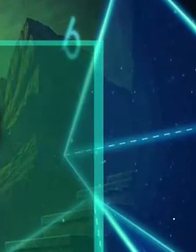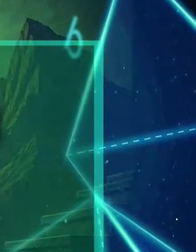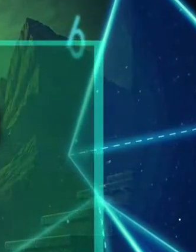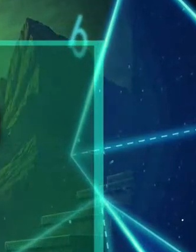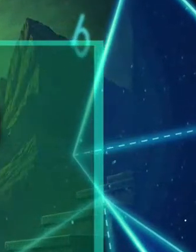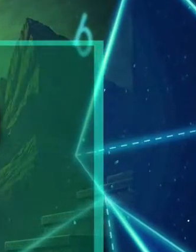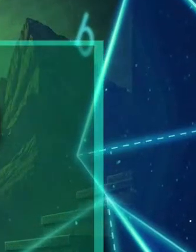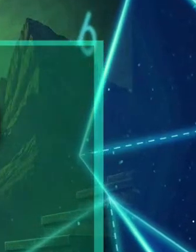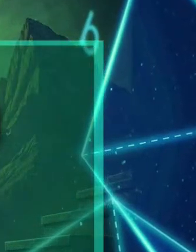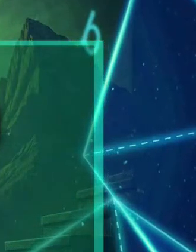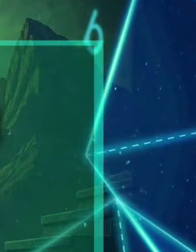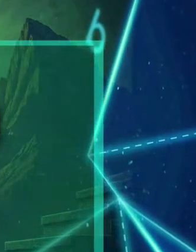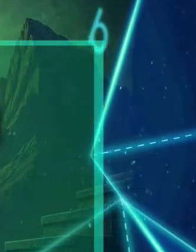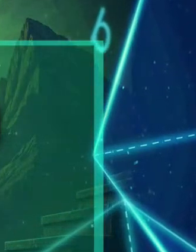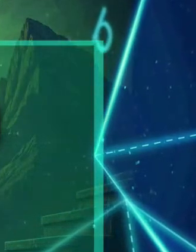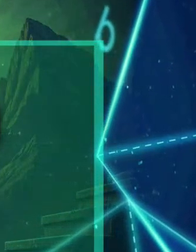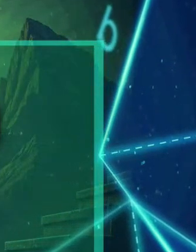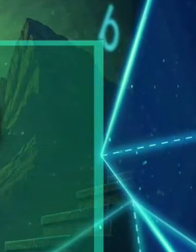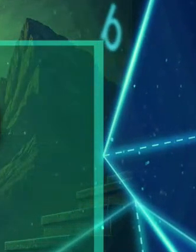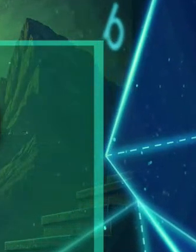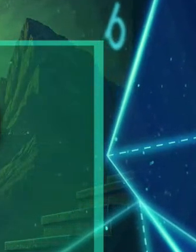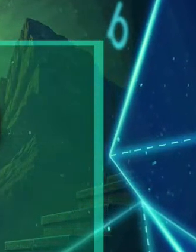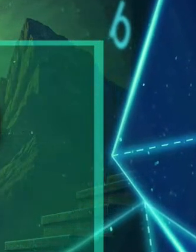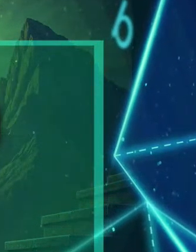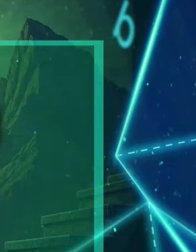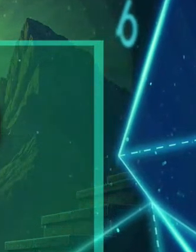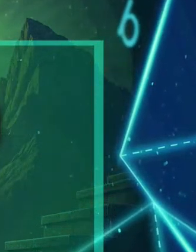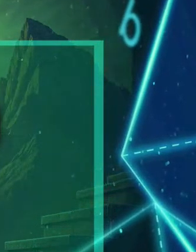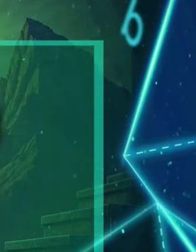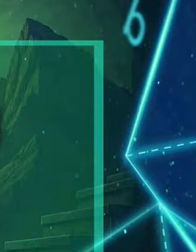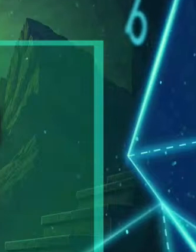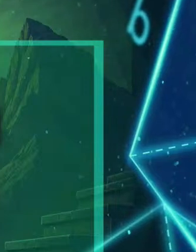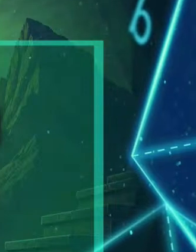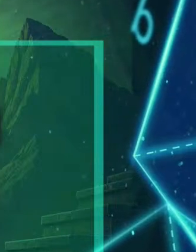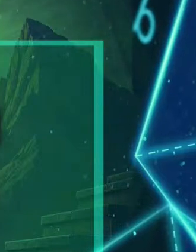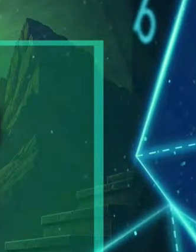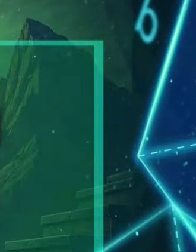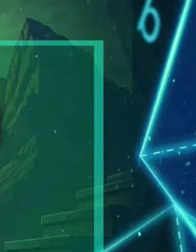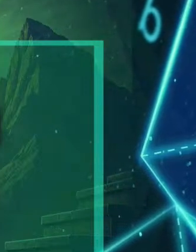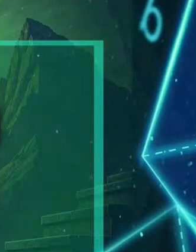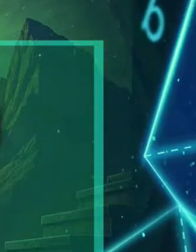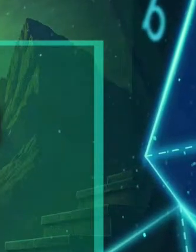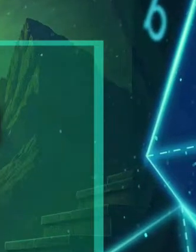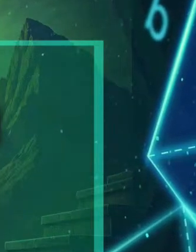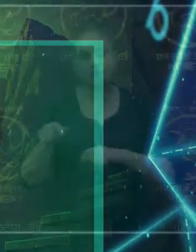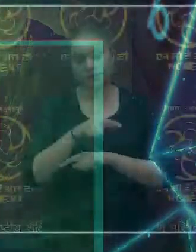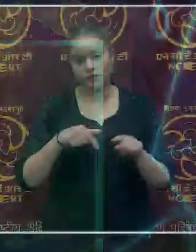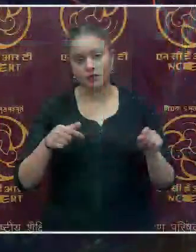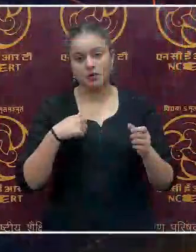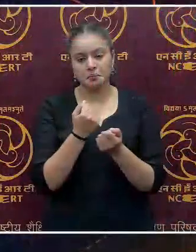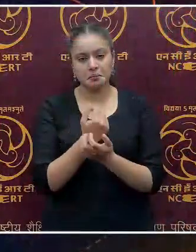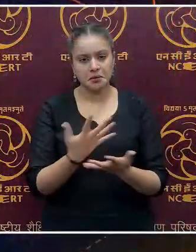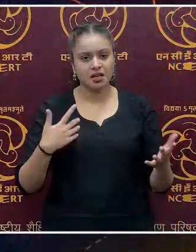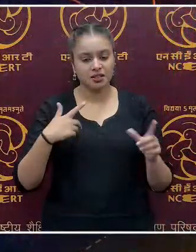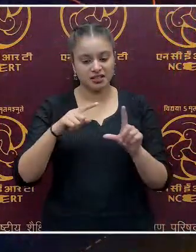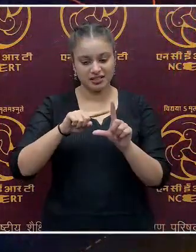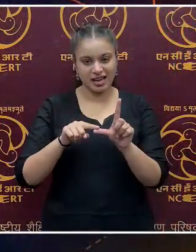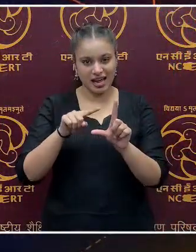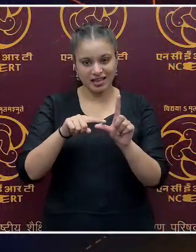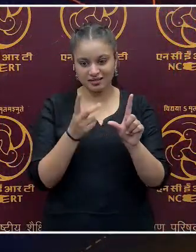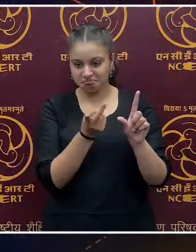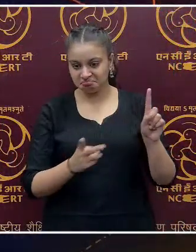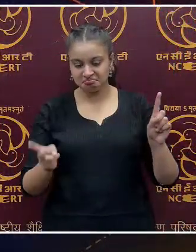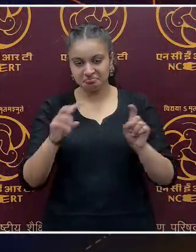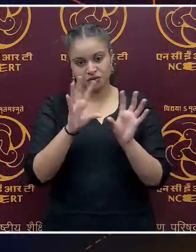The demonstration of simulation on exploring angles. Yes, we are going to explore multiple angles, but